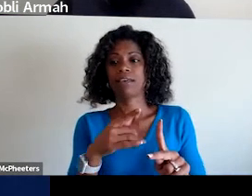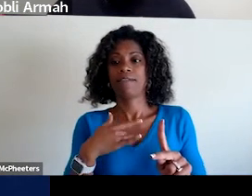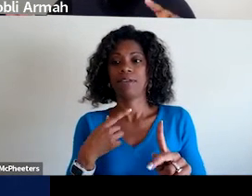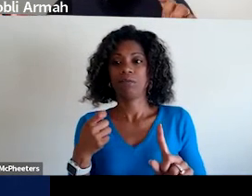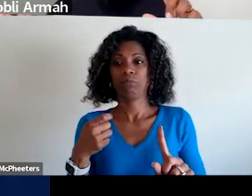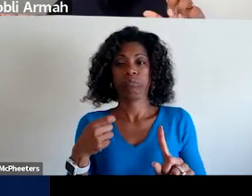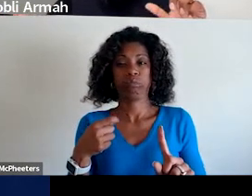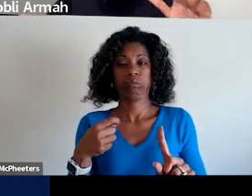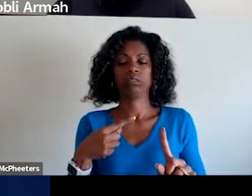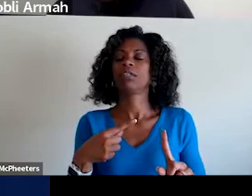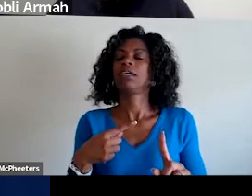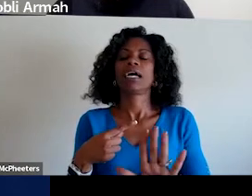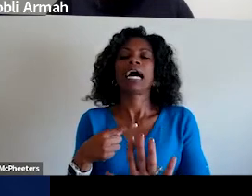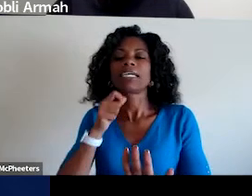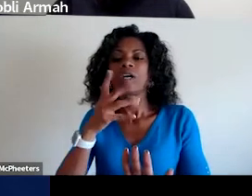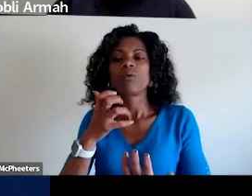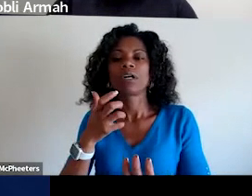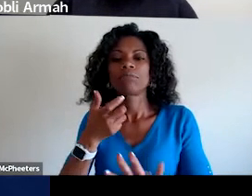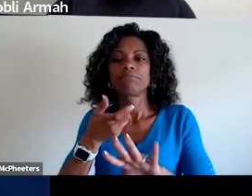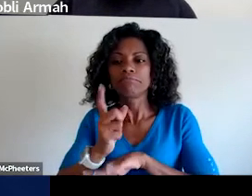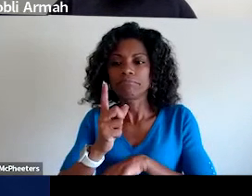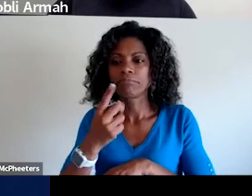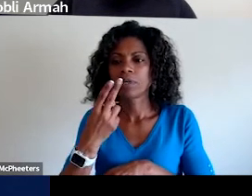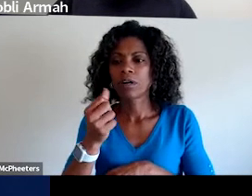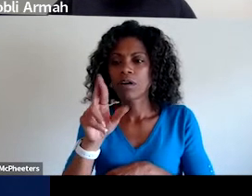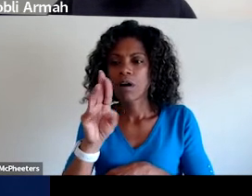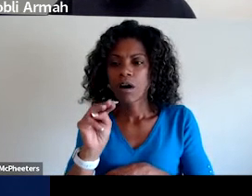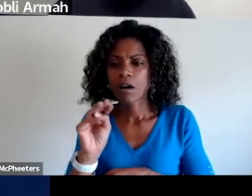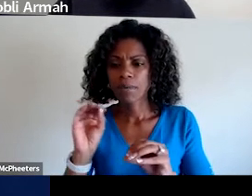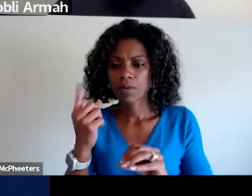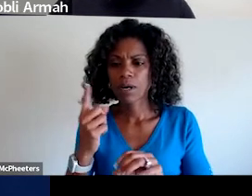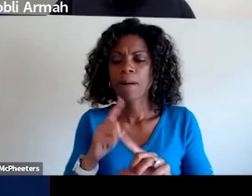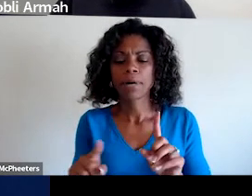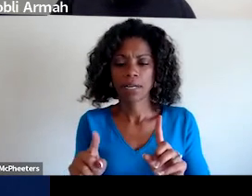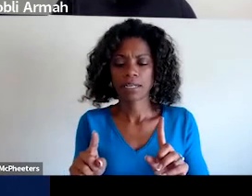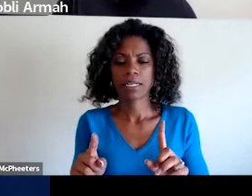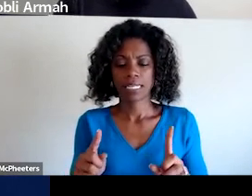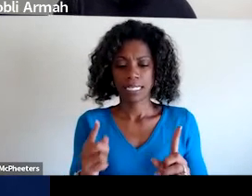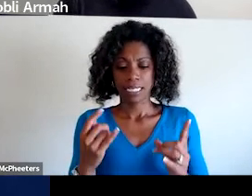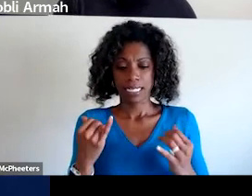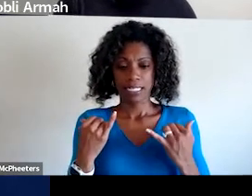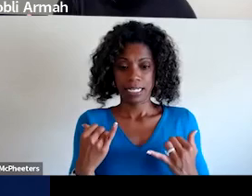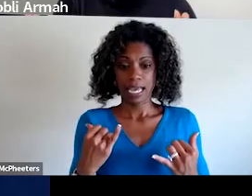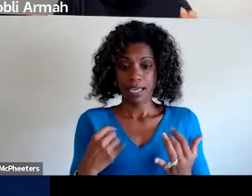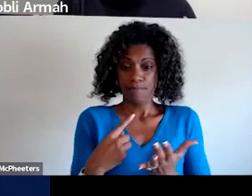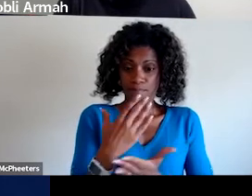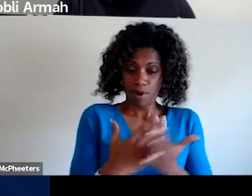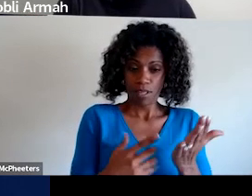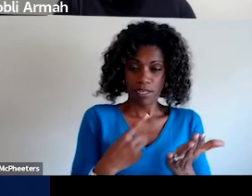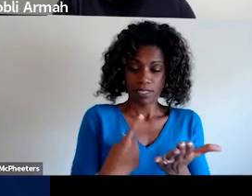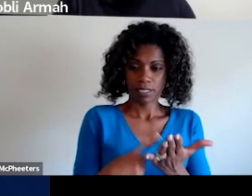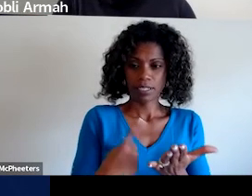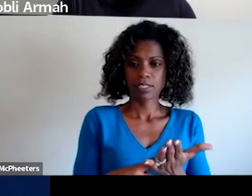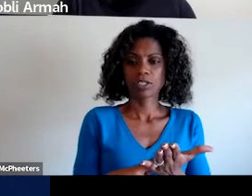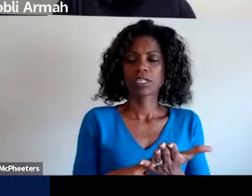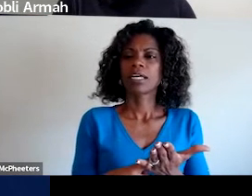harm. But what I really want to convey to you, which is not what this discussion today is about, but is important, is that the best thing